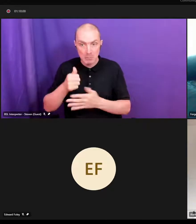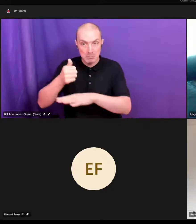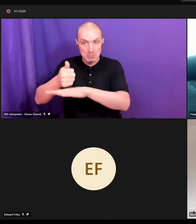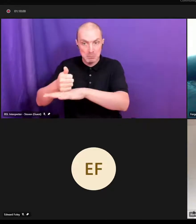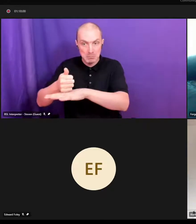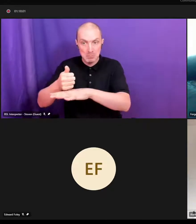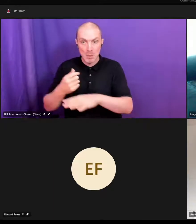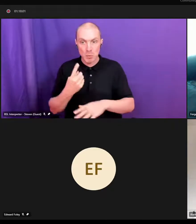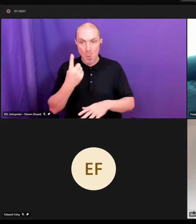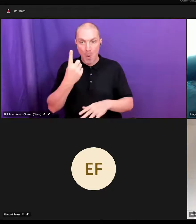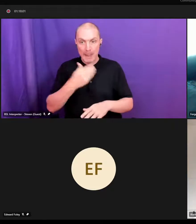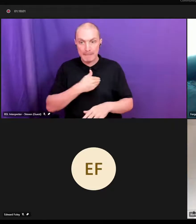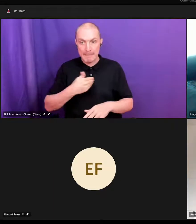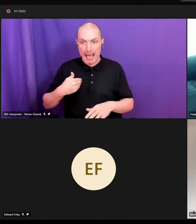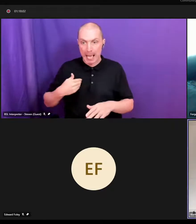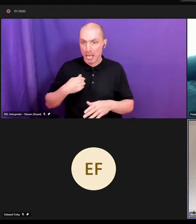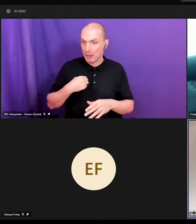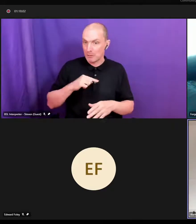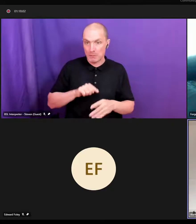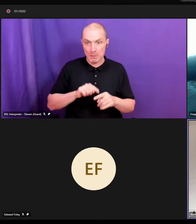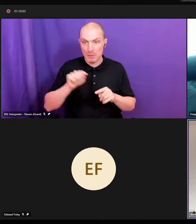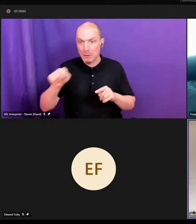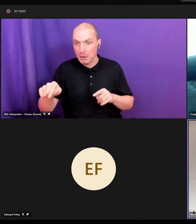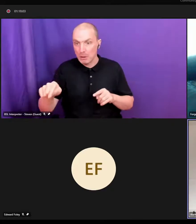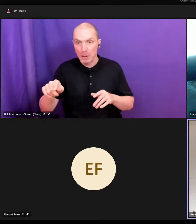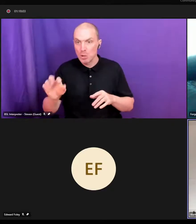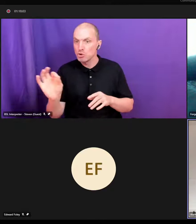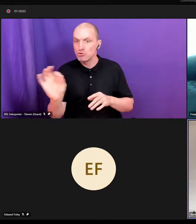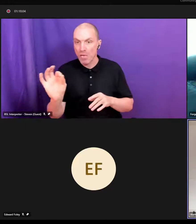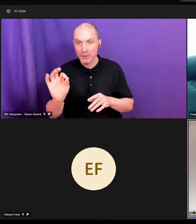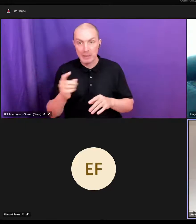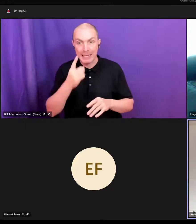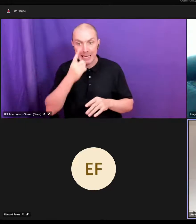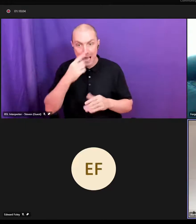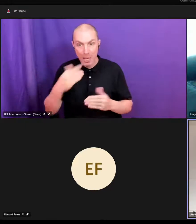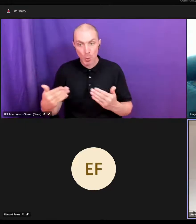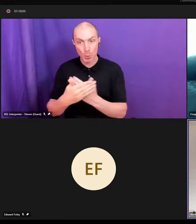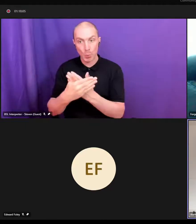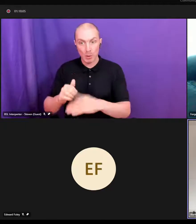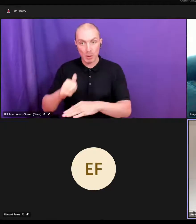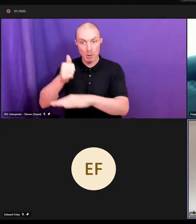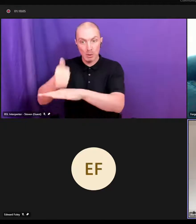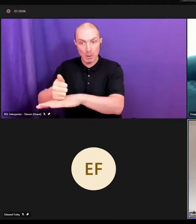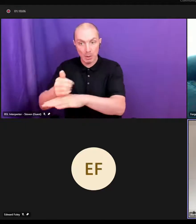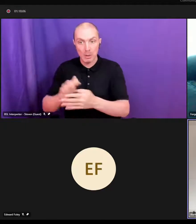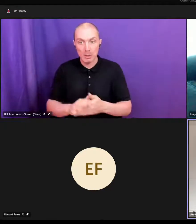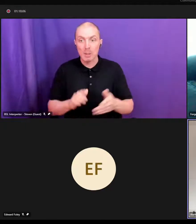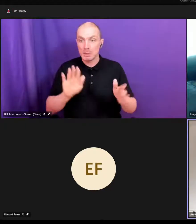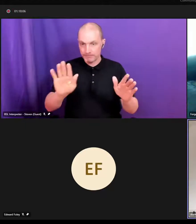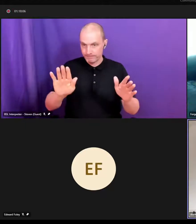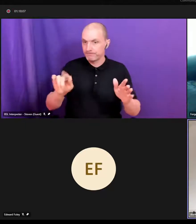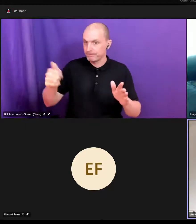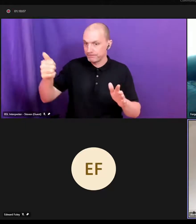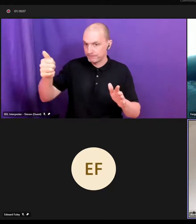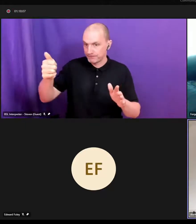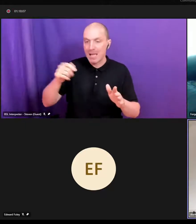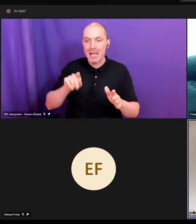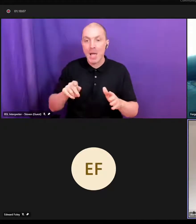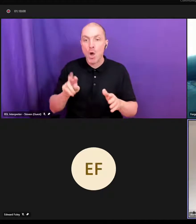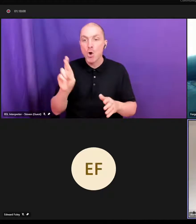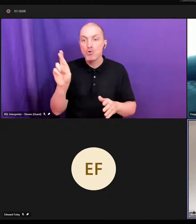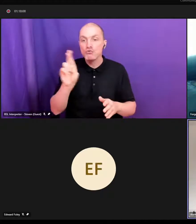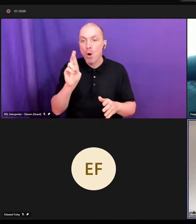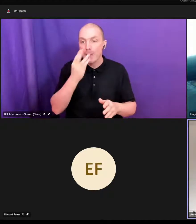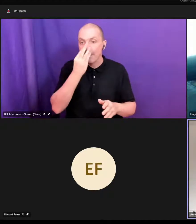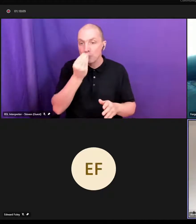mile. Thanks, Chair. I'll let Alistair or Michael respond to that, but I know Robert Brown raised that at the executive, I